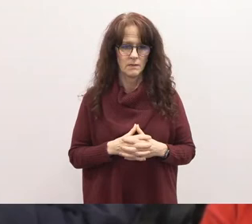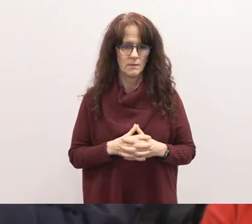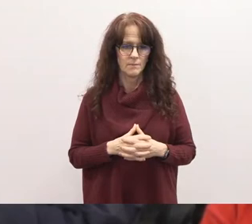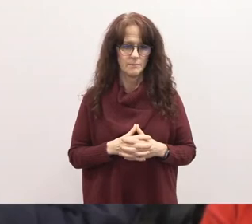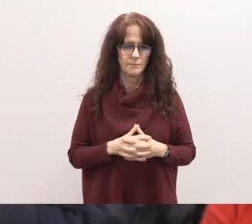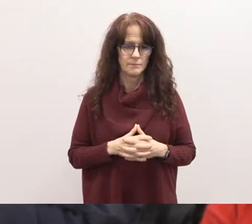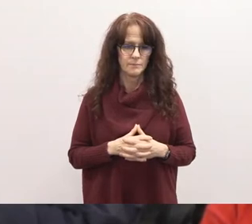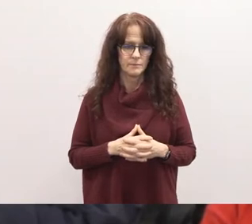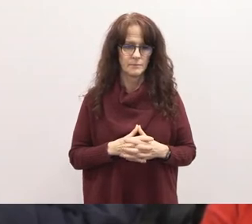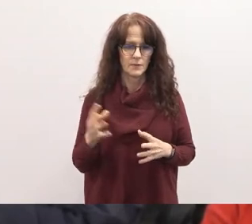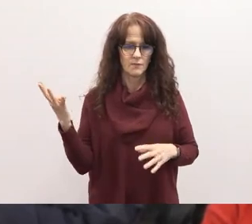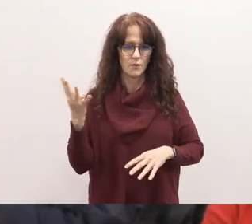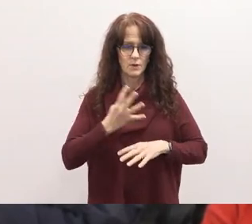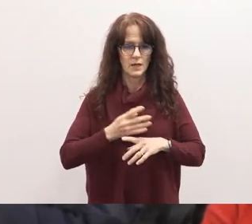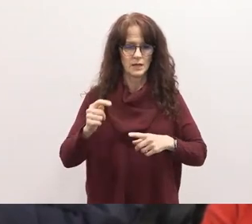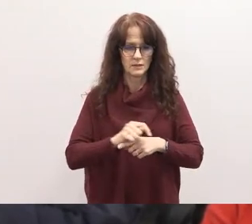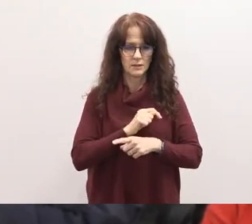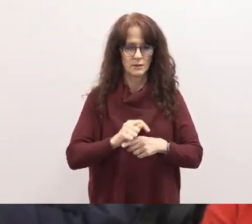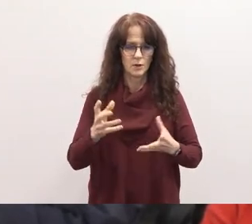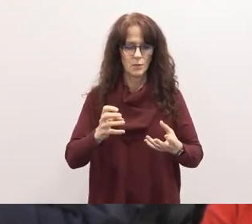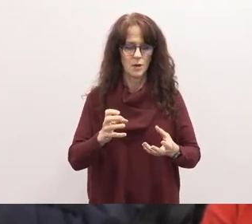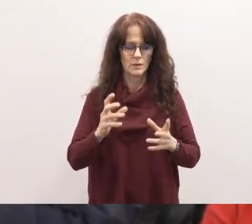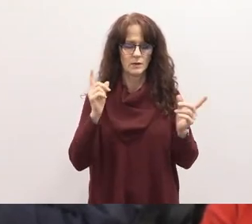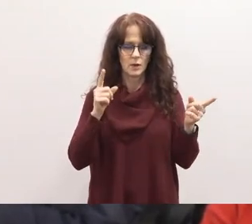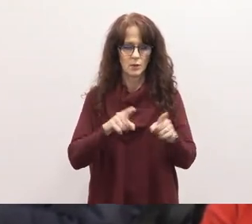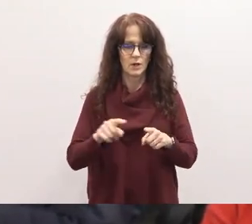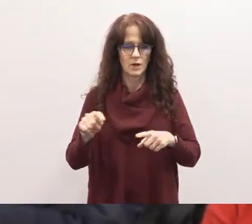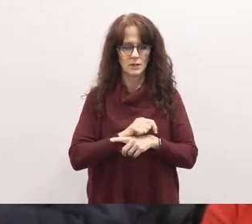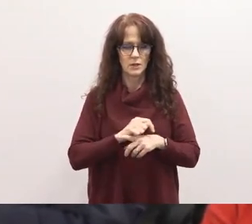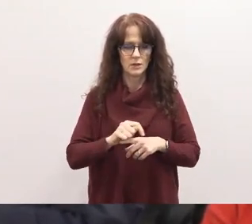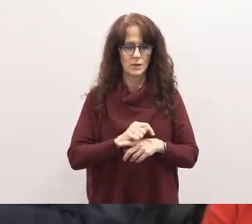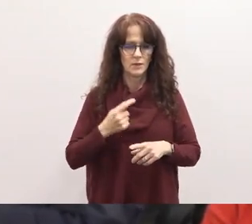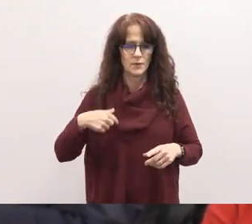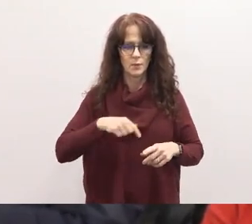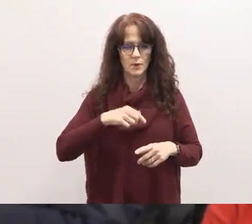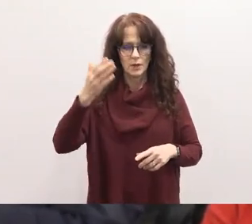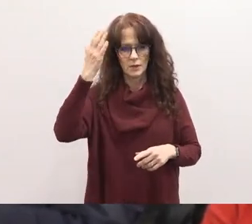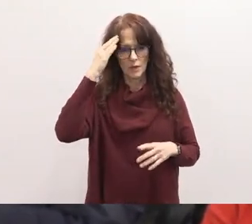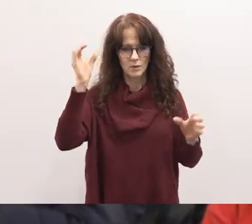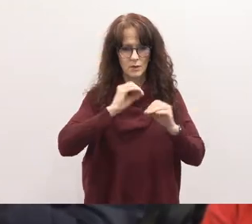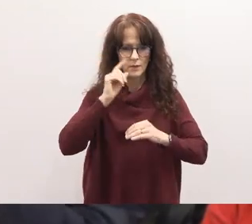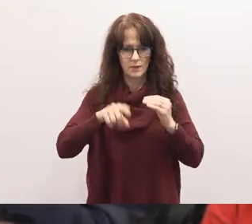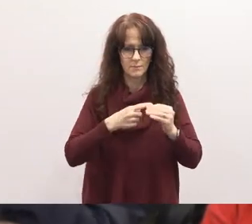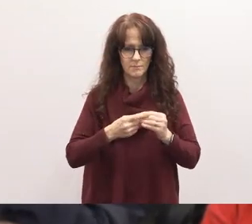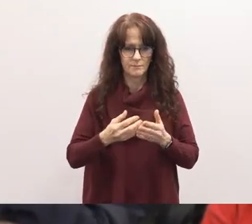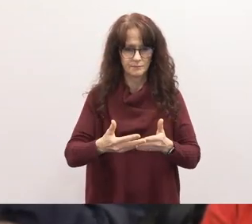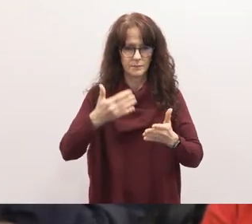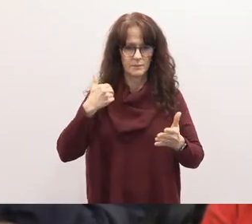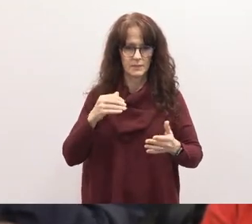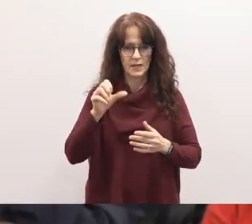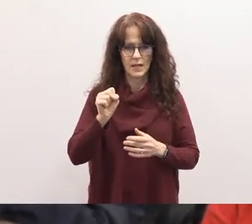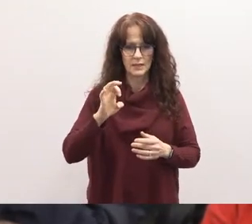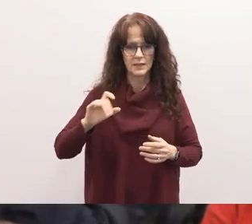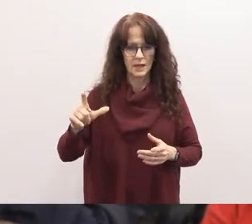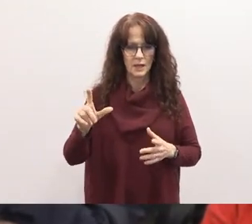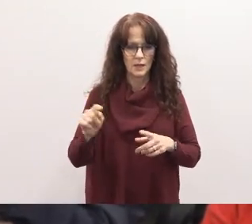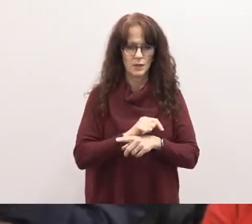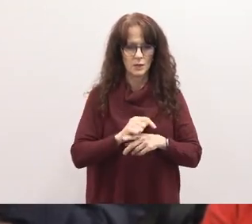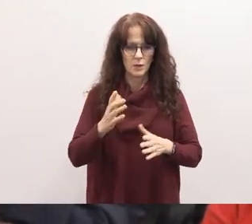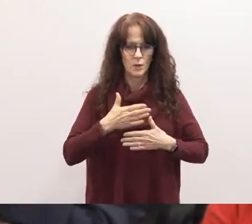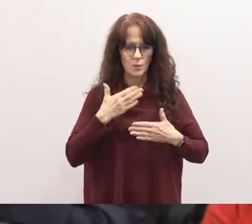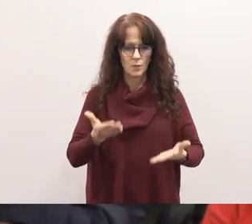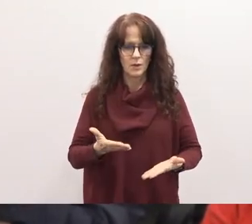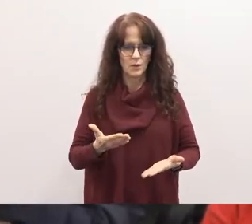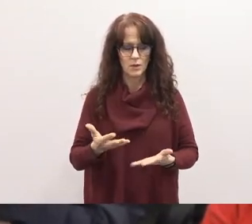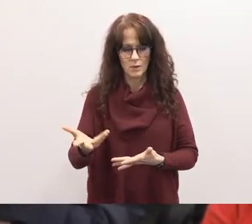This brings me to the 4 days of training. You want us to agree to training we know nothing about. Let me discuss the previous SEL training. We went willingly to